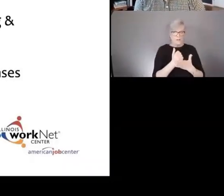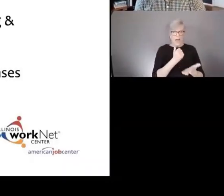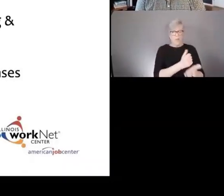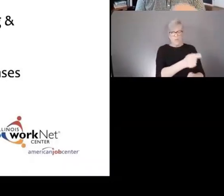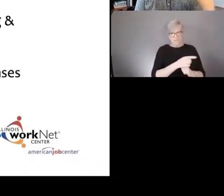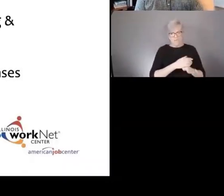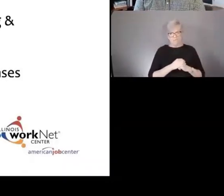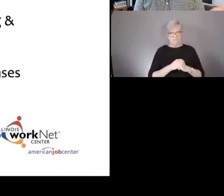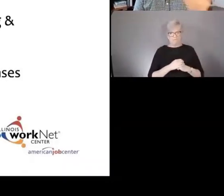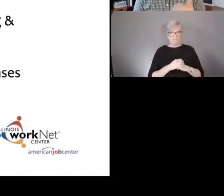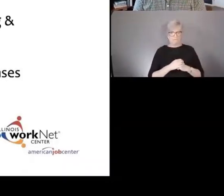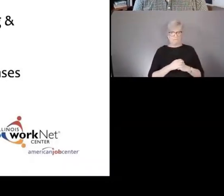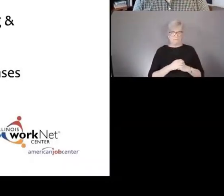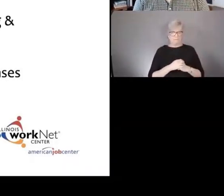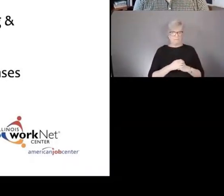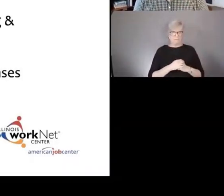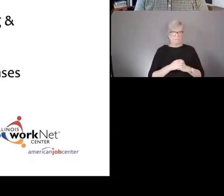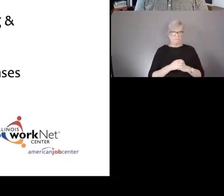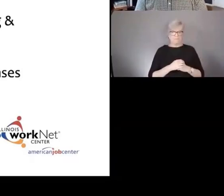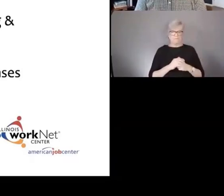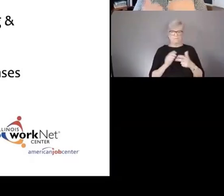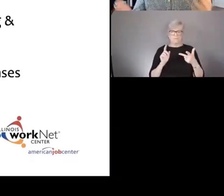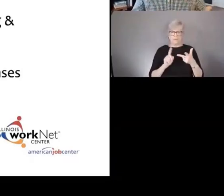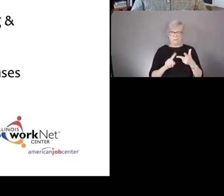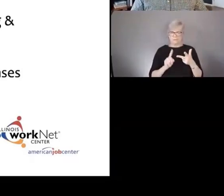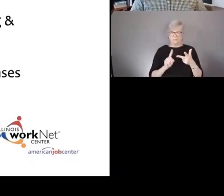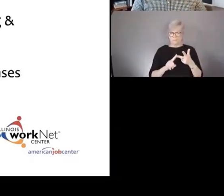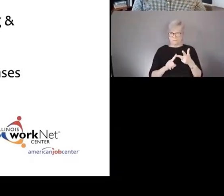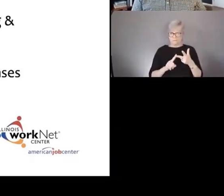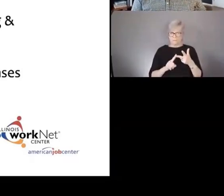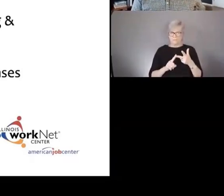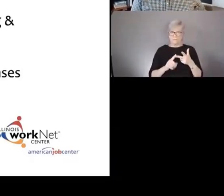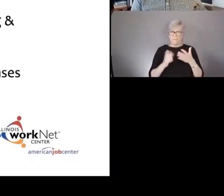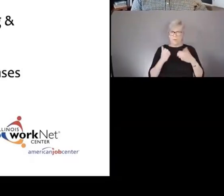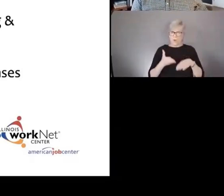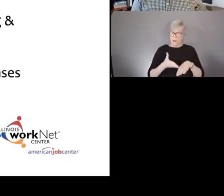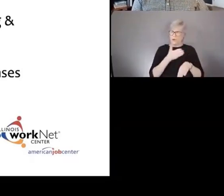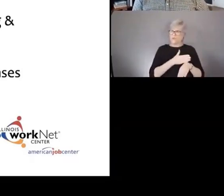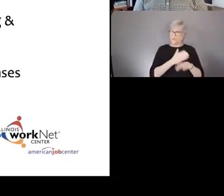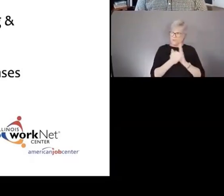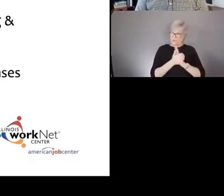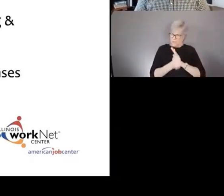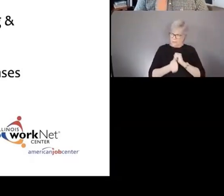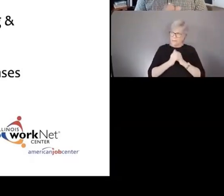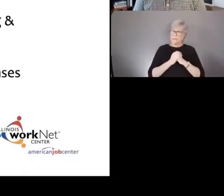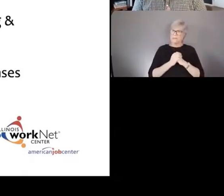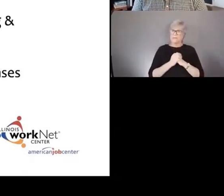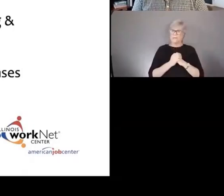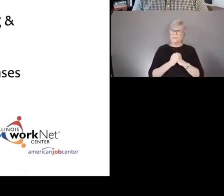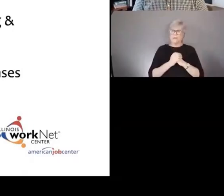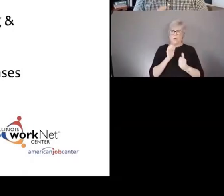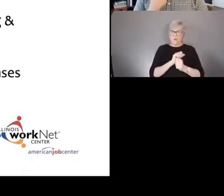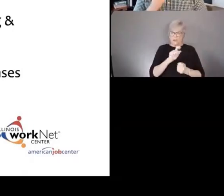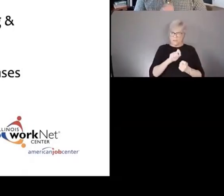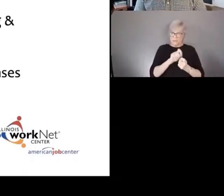now. Part of our work together today will be to obviously improve some skill building for you. So we're going to work specifically